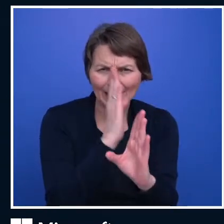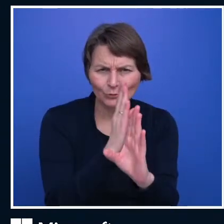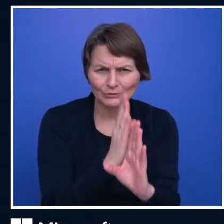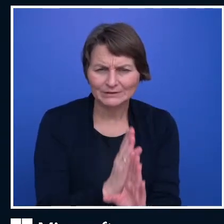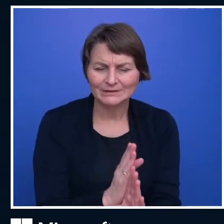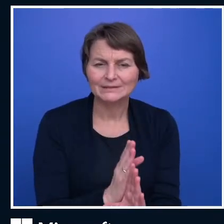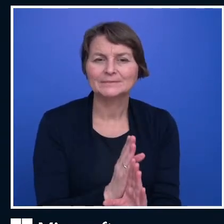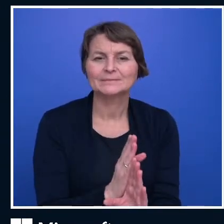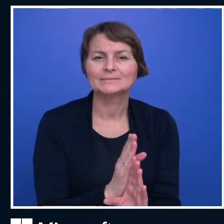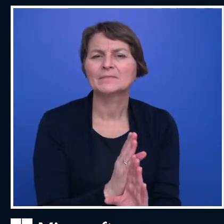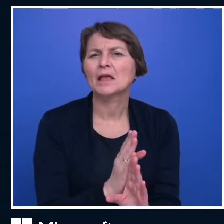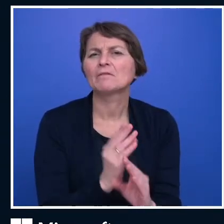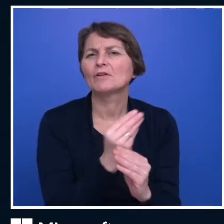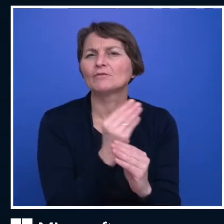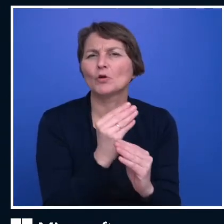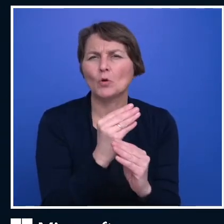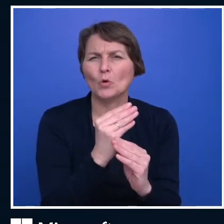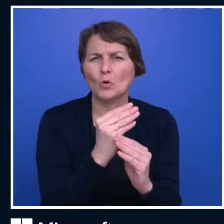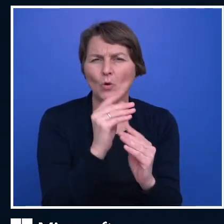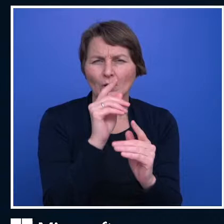which I can